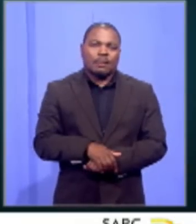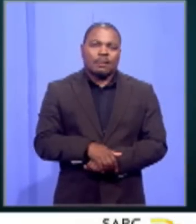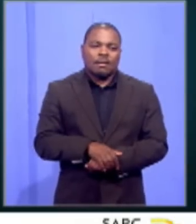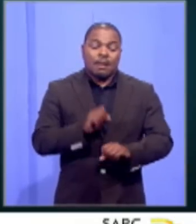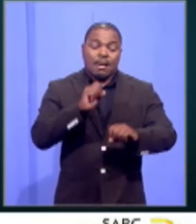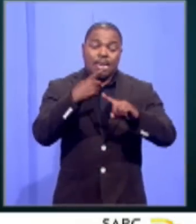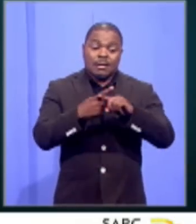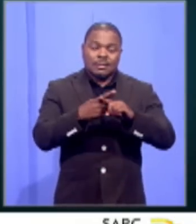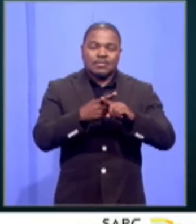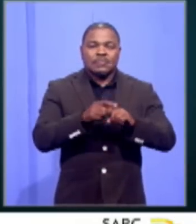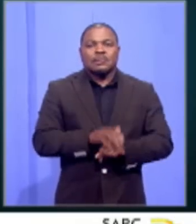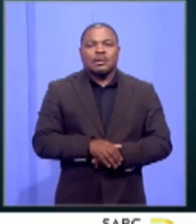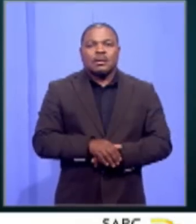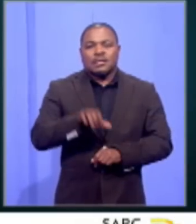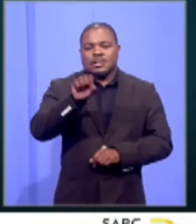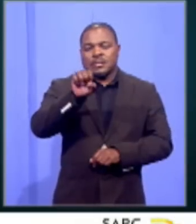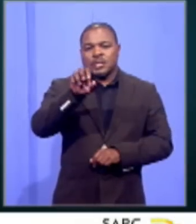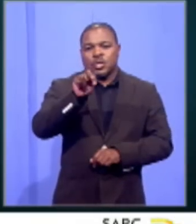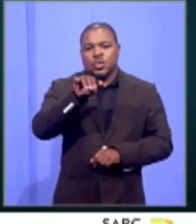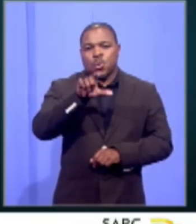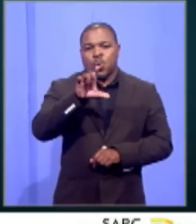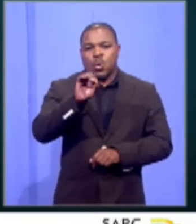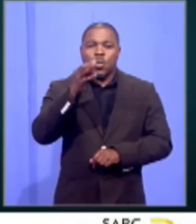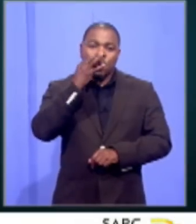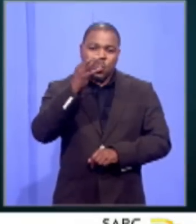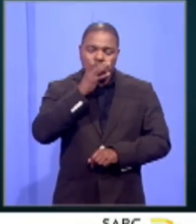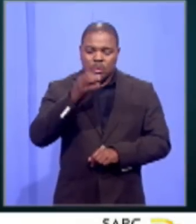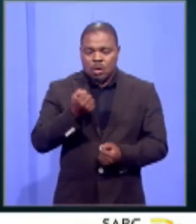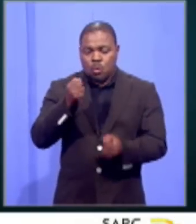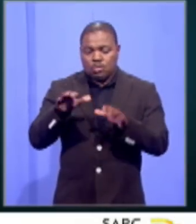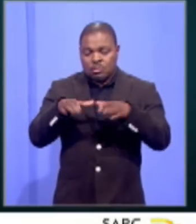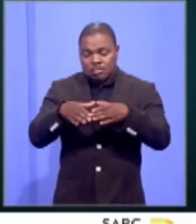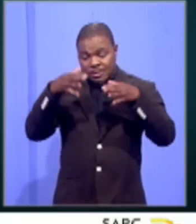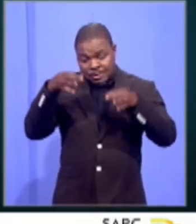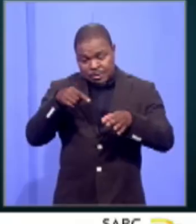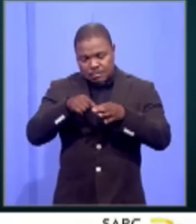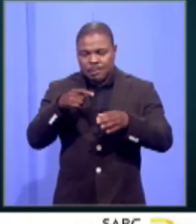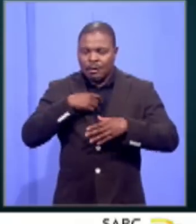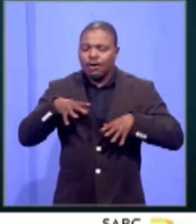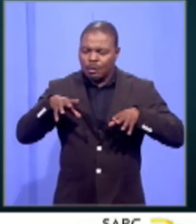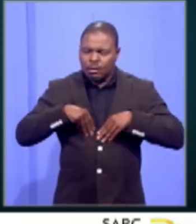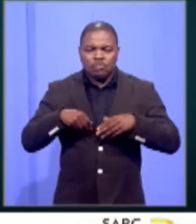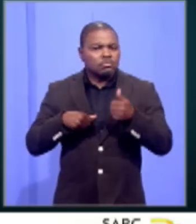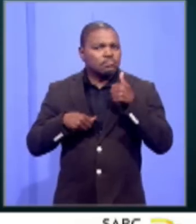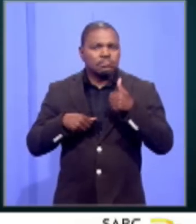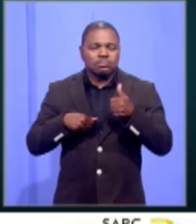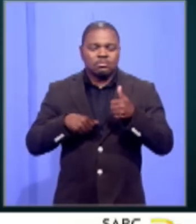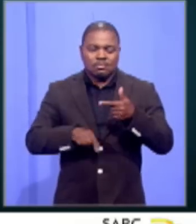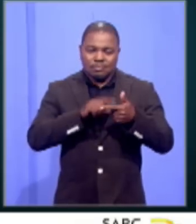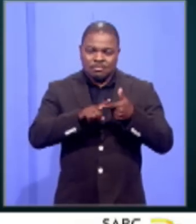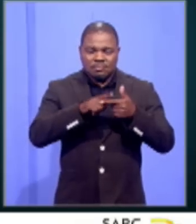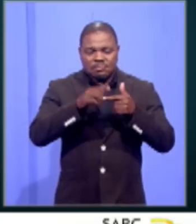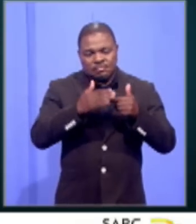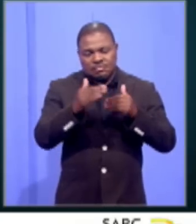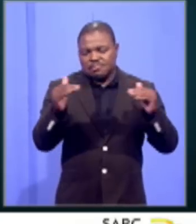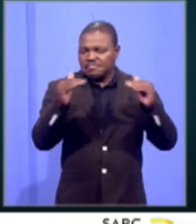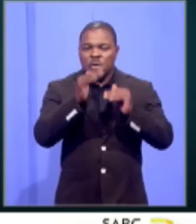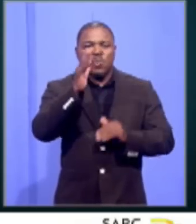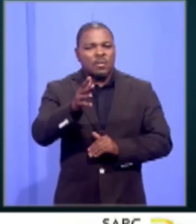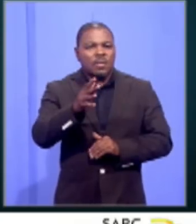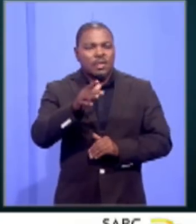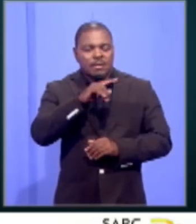letlakaleng la X Shoti Senyolo o re ke amogela kahlolo ye ka diatla tše pedi toka e tla phethagala